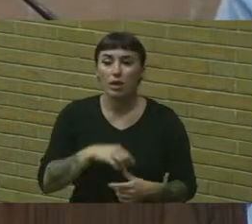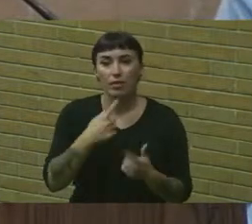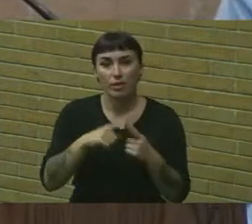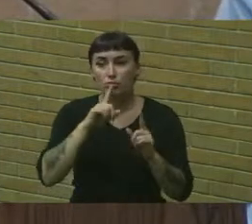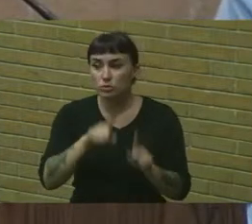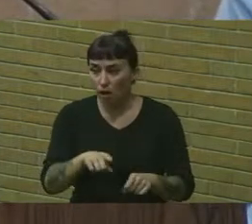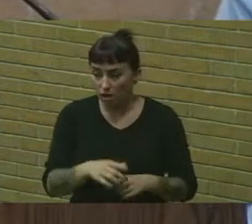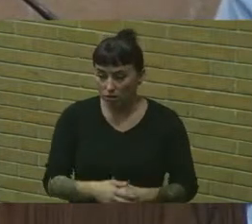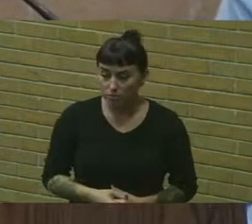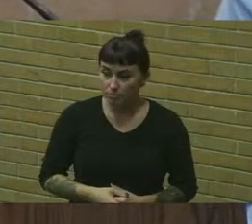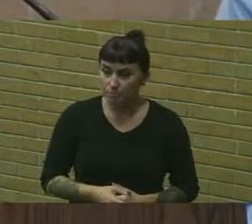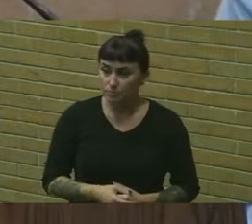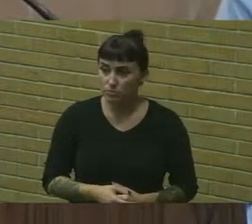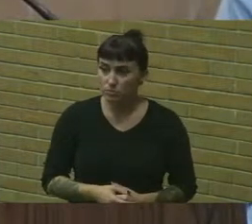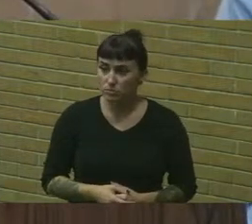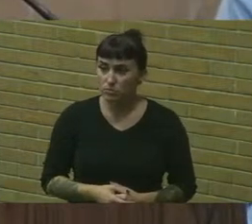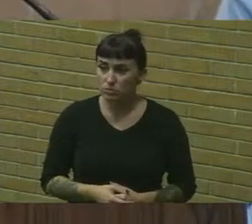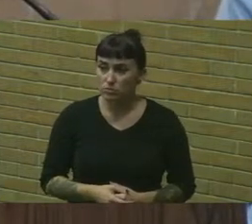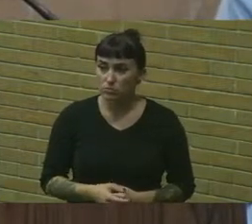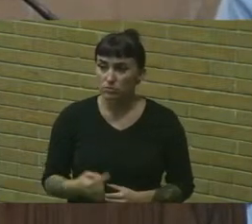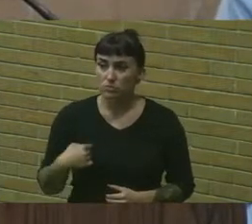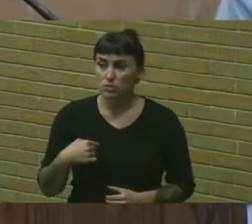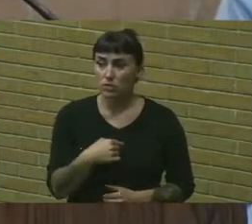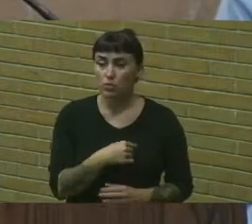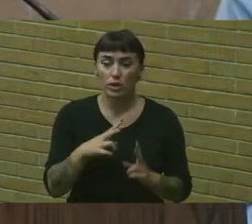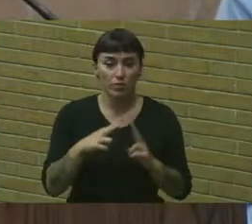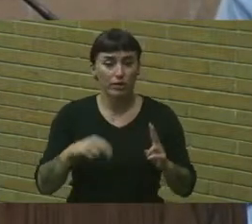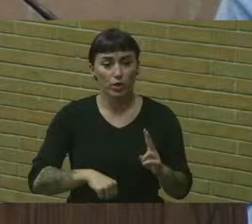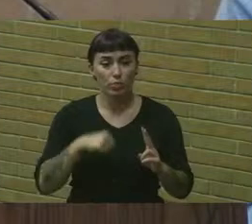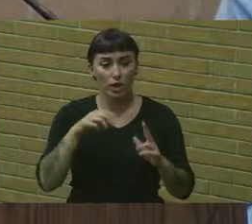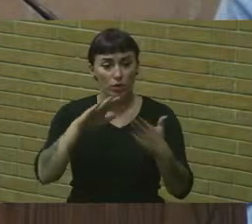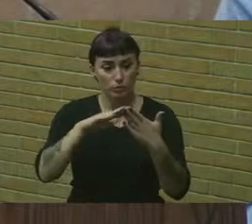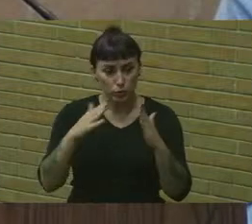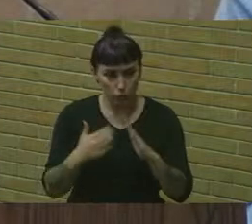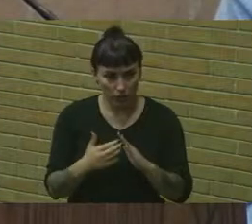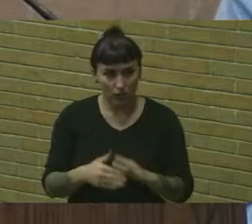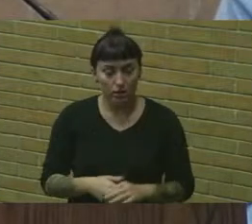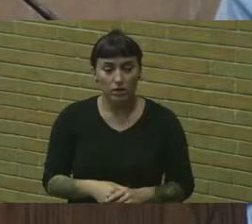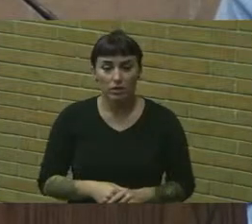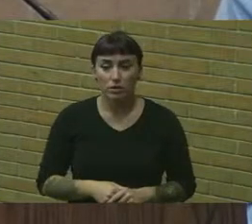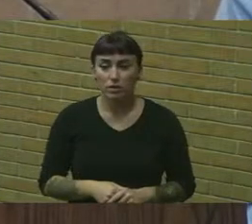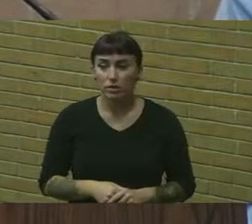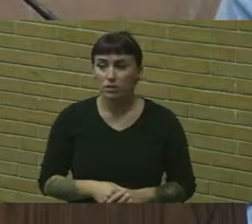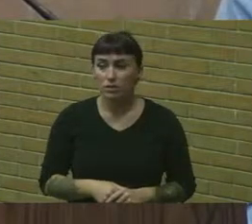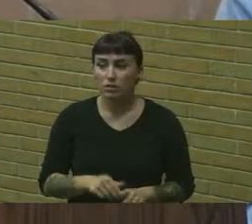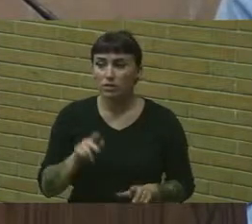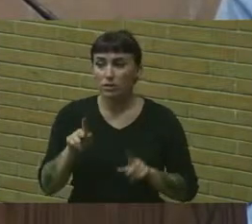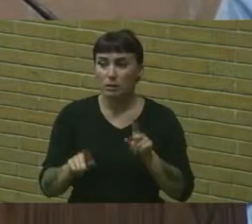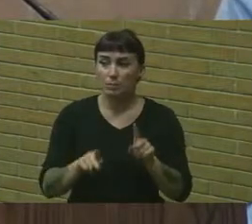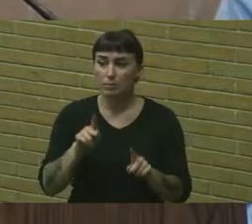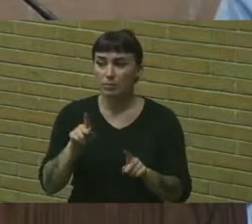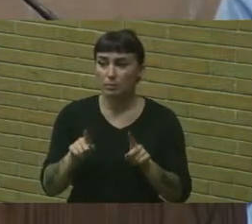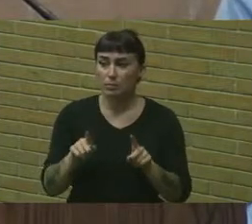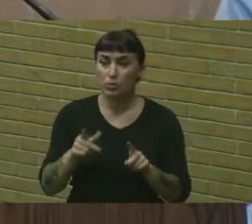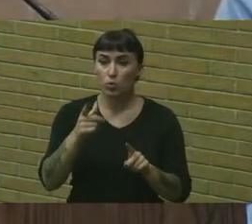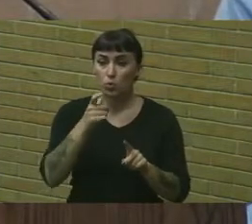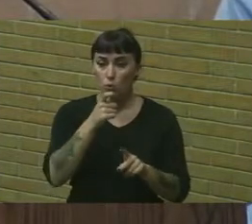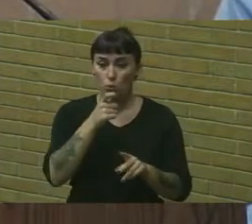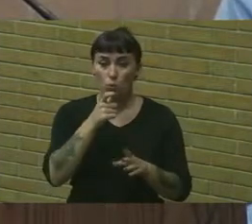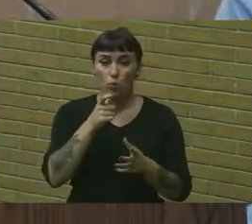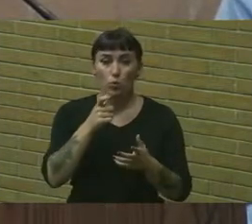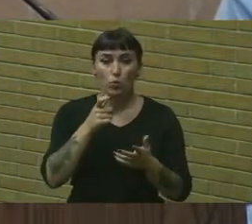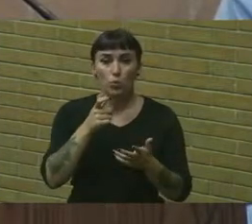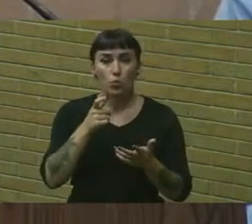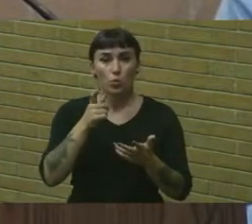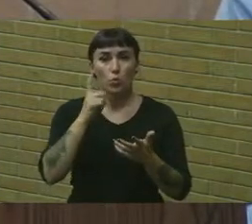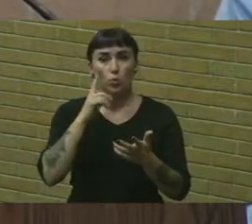respond. We are a very proud community, and people who have come before this